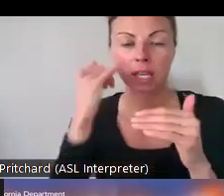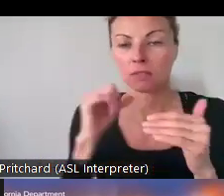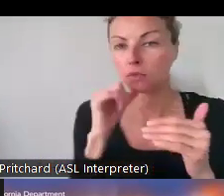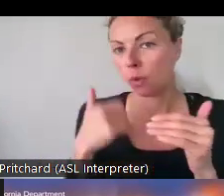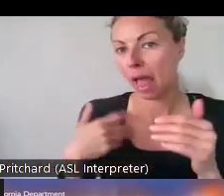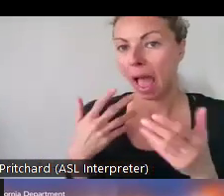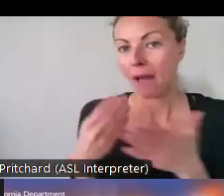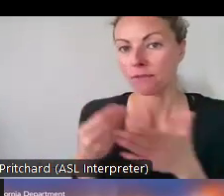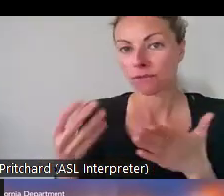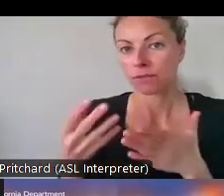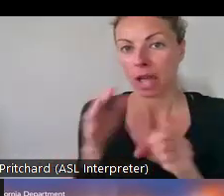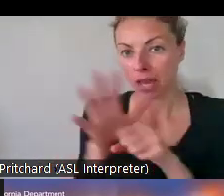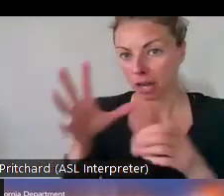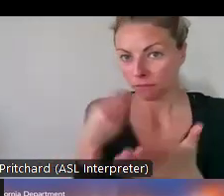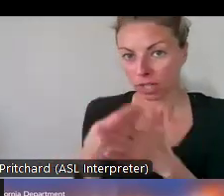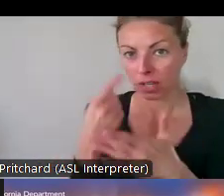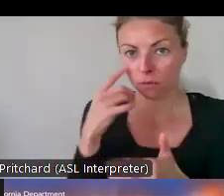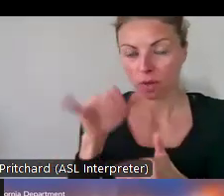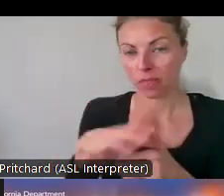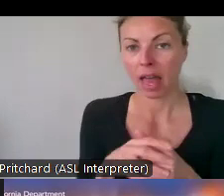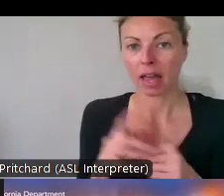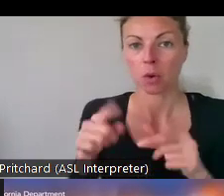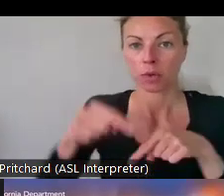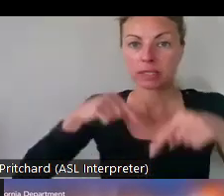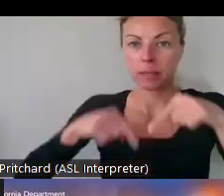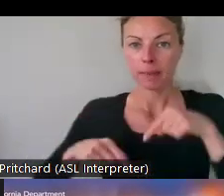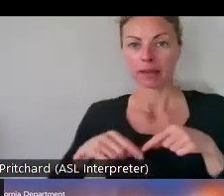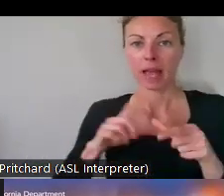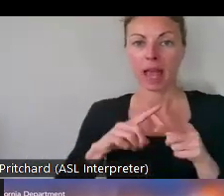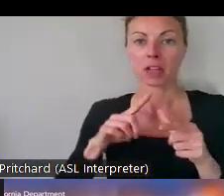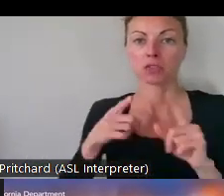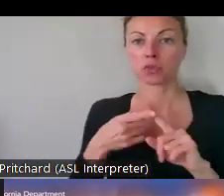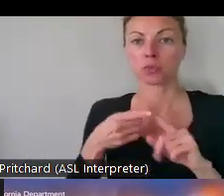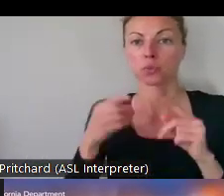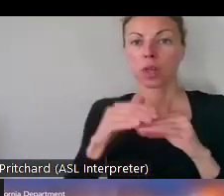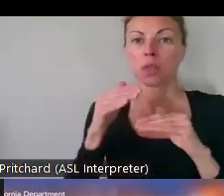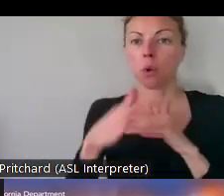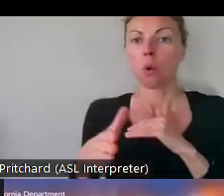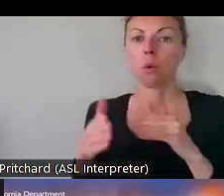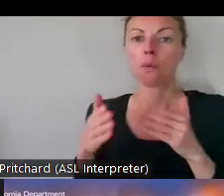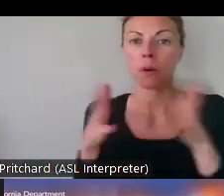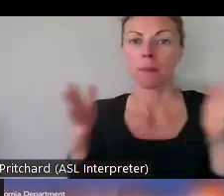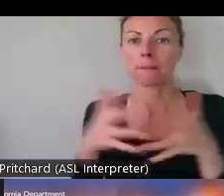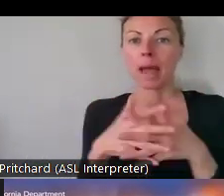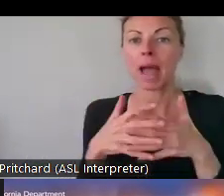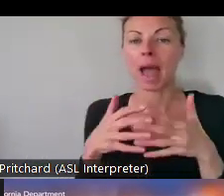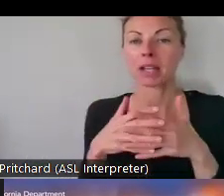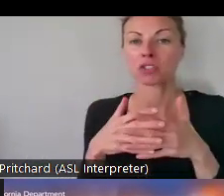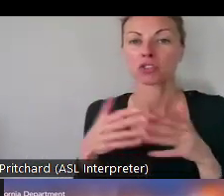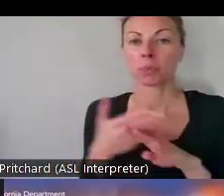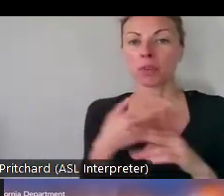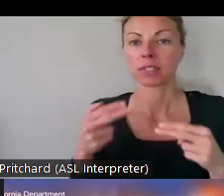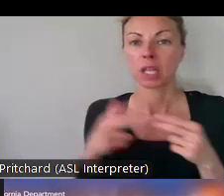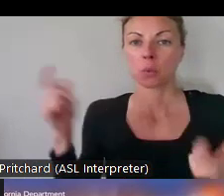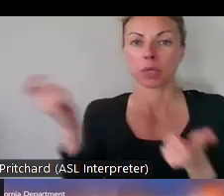funding to do so, we step back a step to the overmatch step, the previous slide. We reduce the